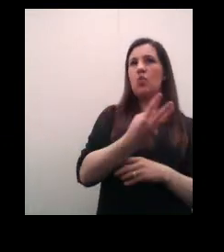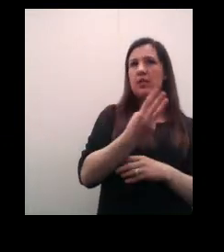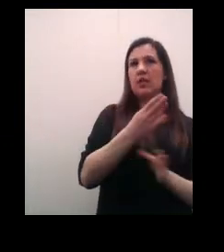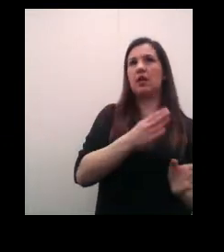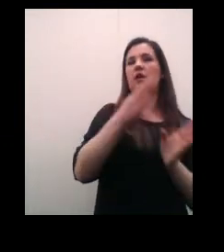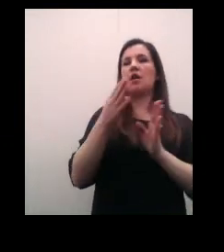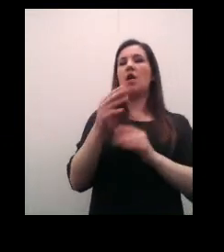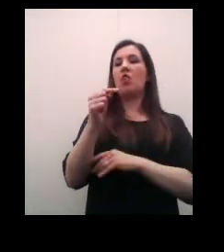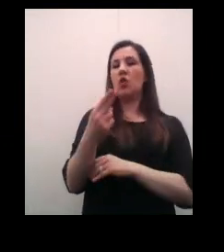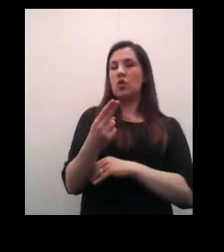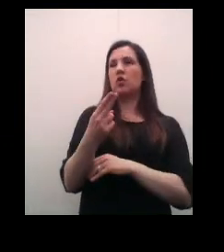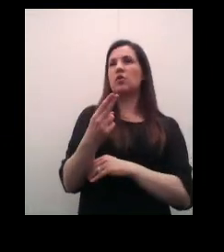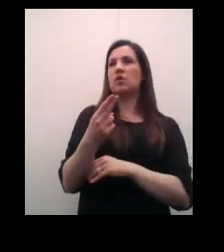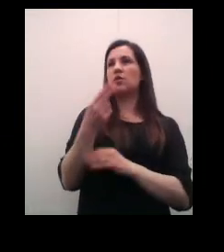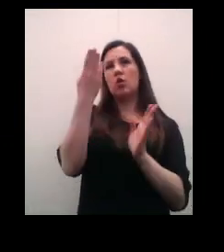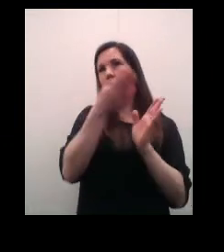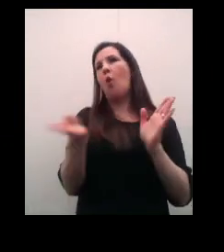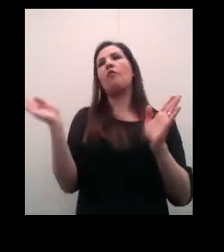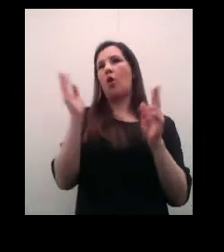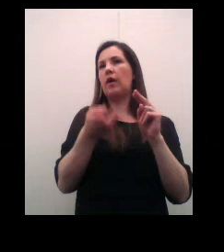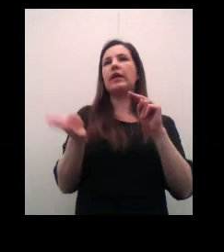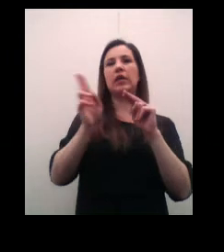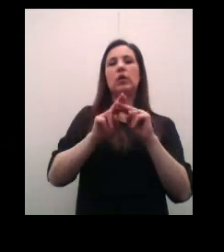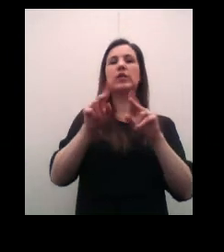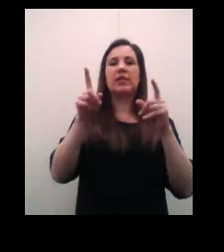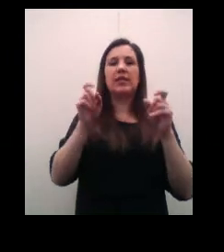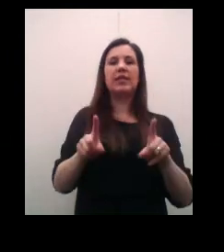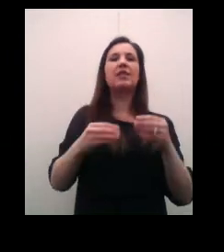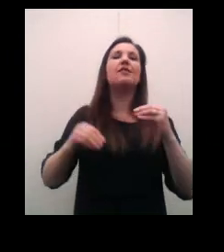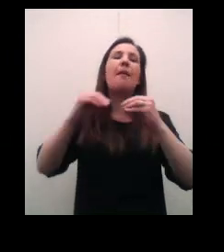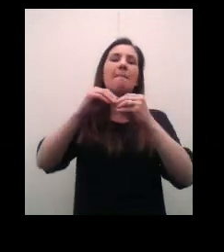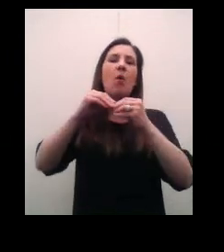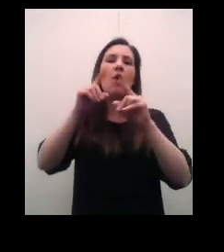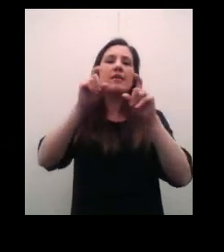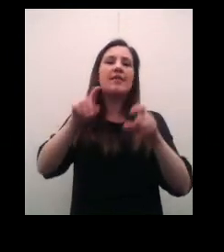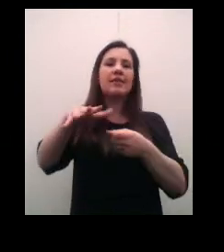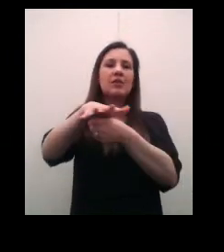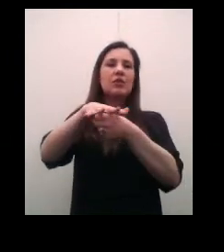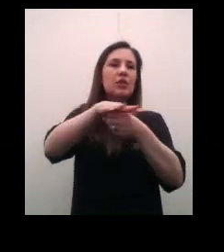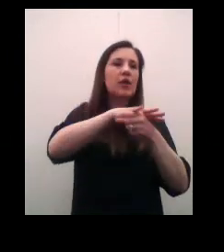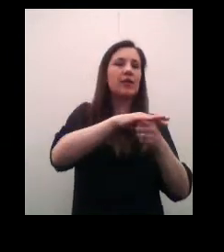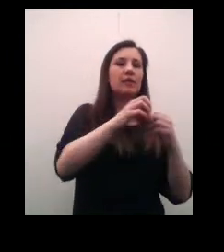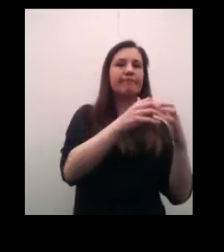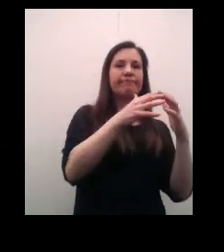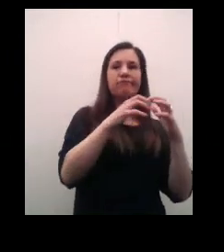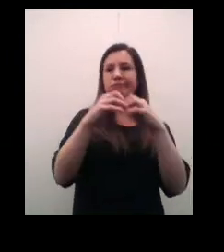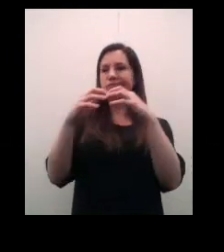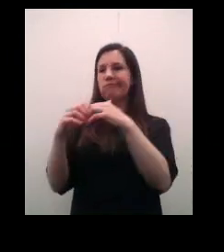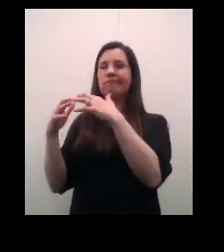okay. Yesterday's was just an overall increase in testing with more sites being available.